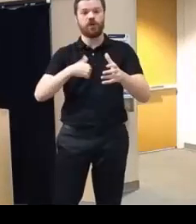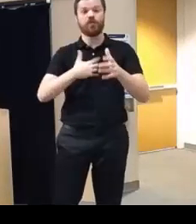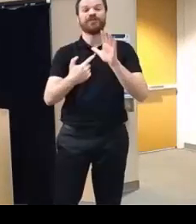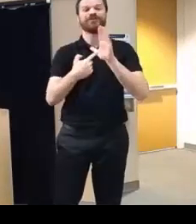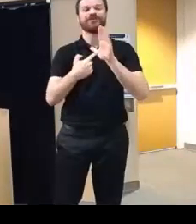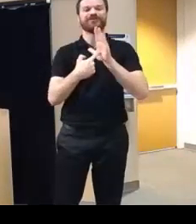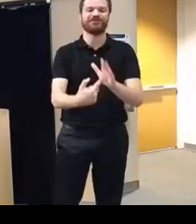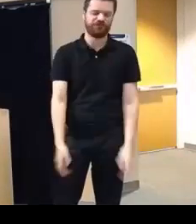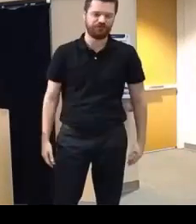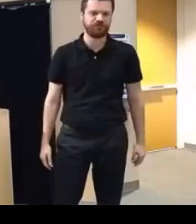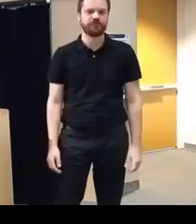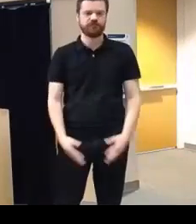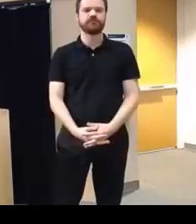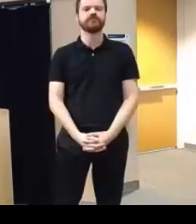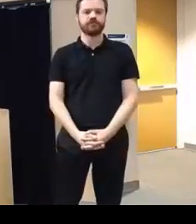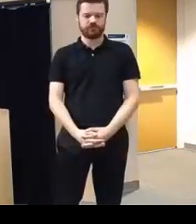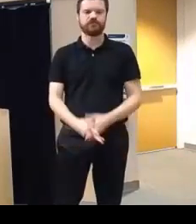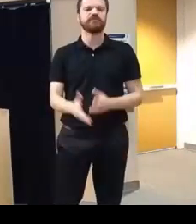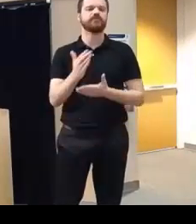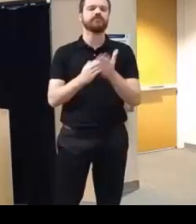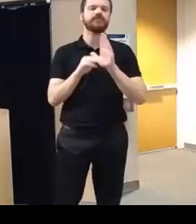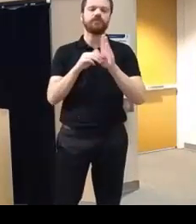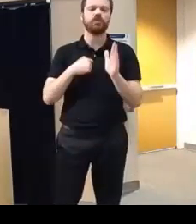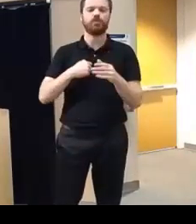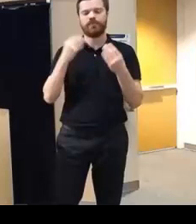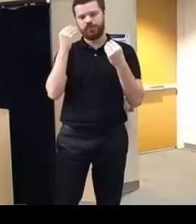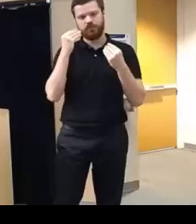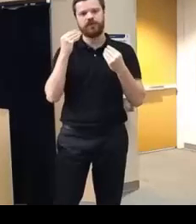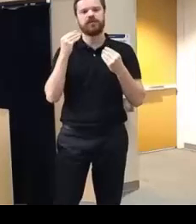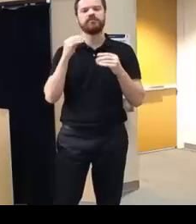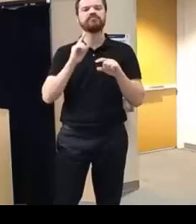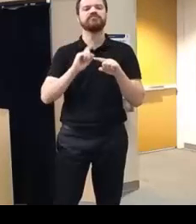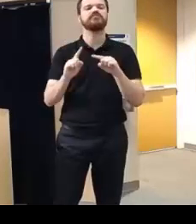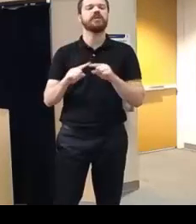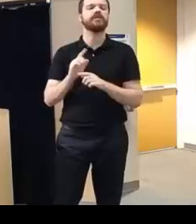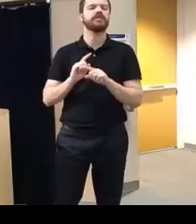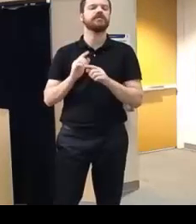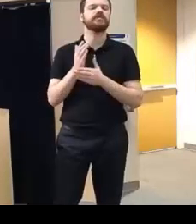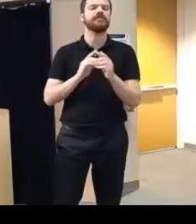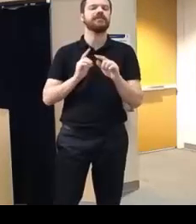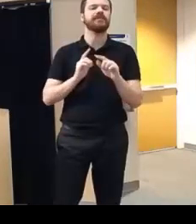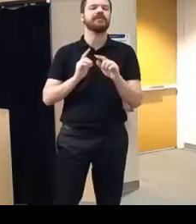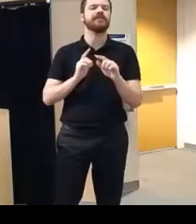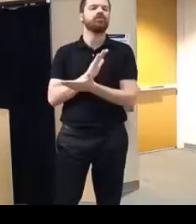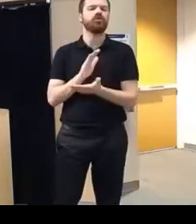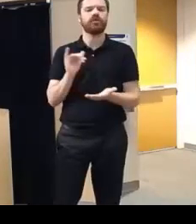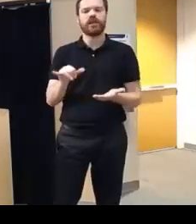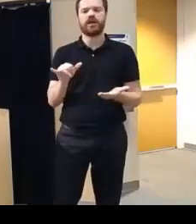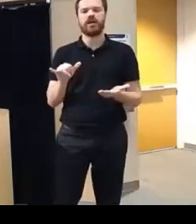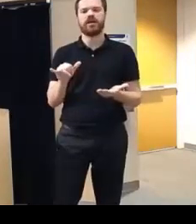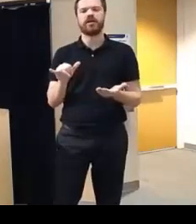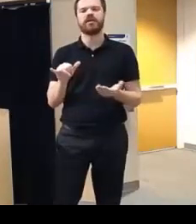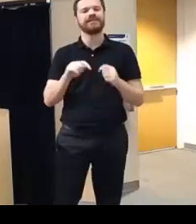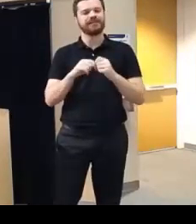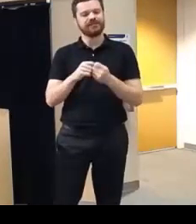that. And this was some of the model that we've been thinking about in some other papers, that we're really, this